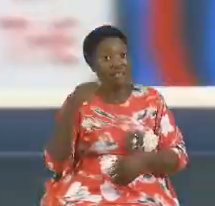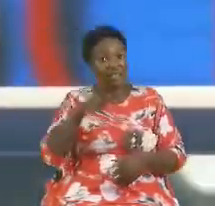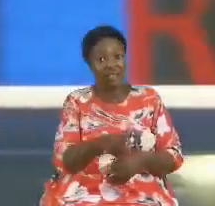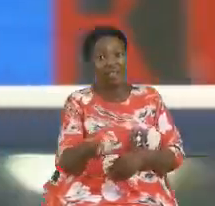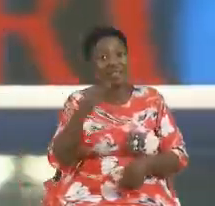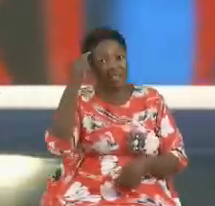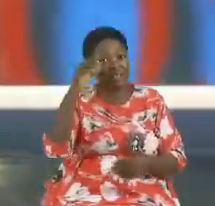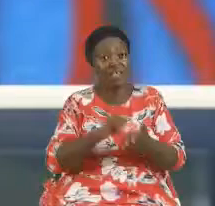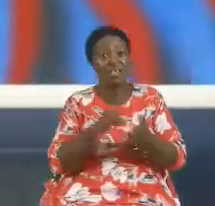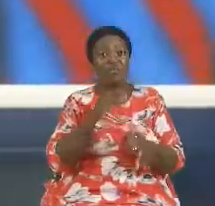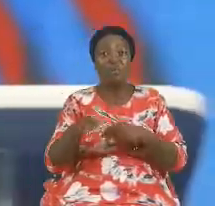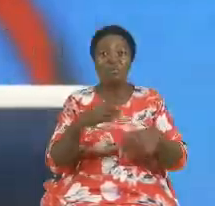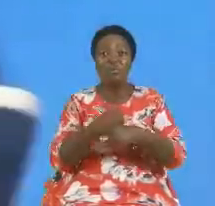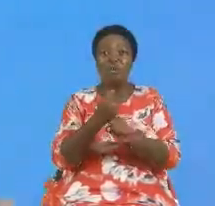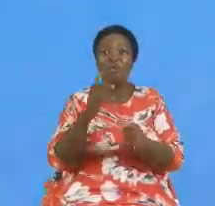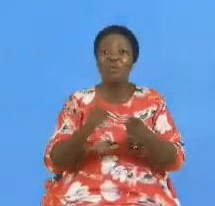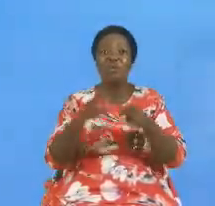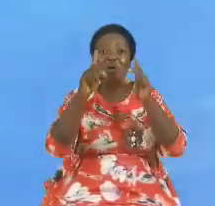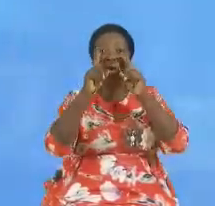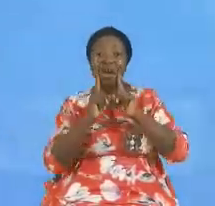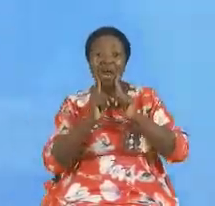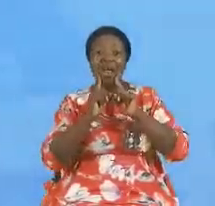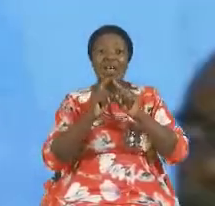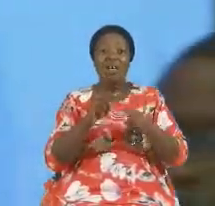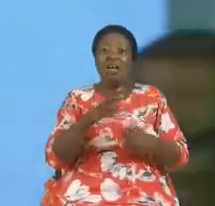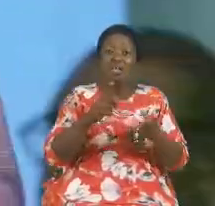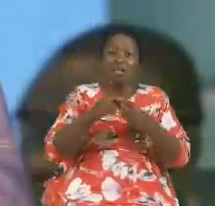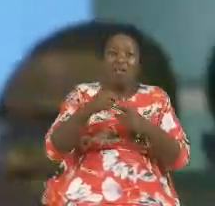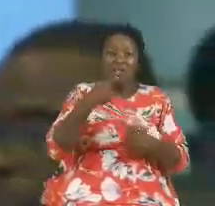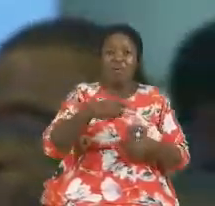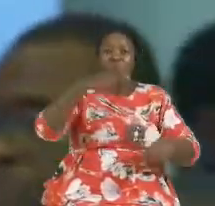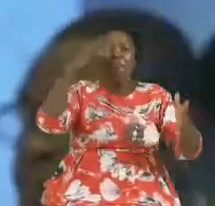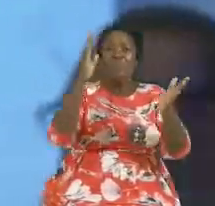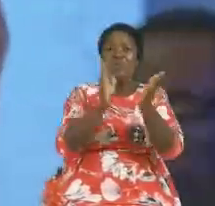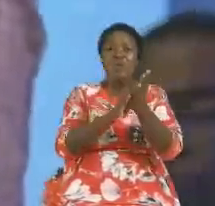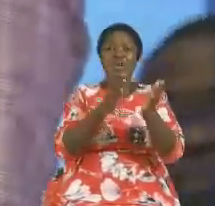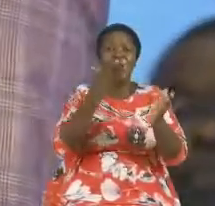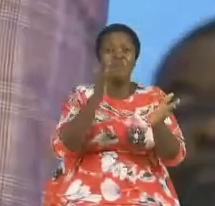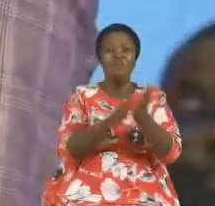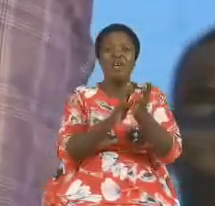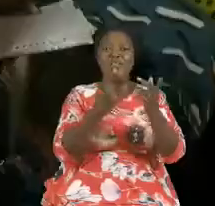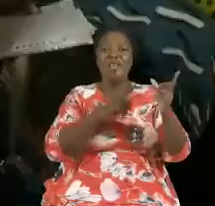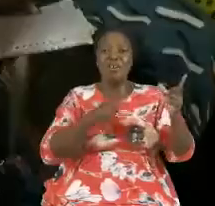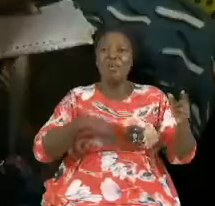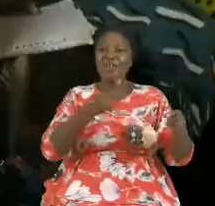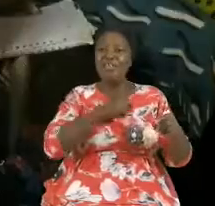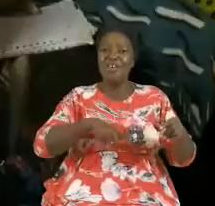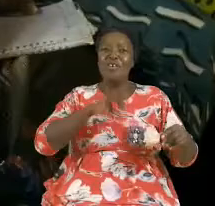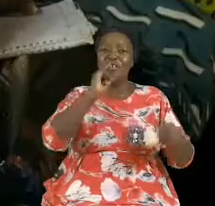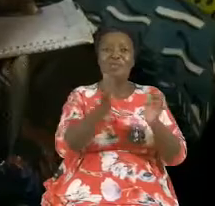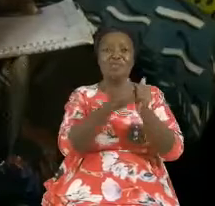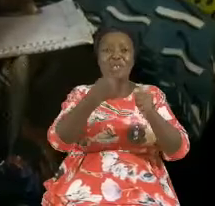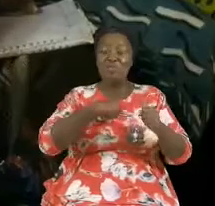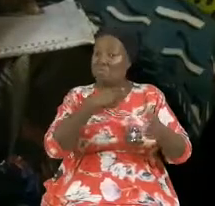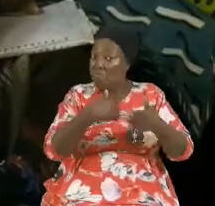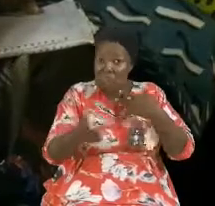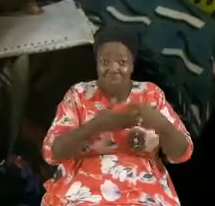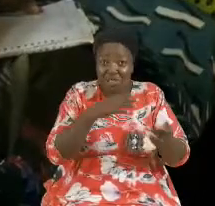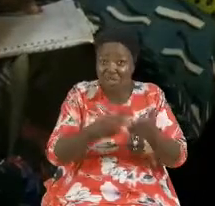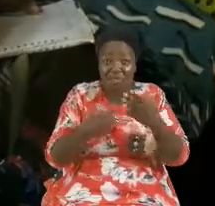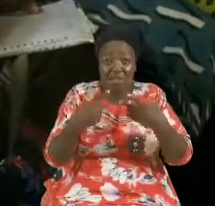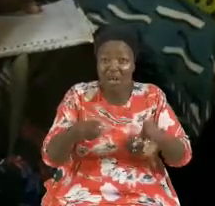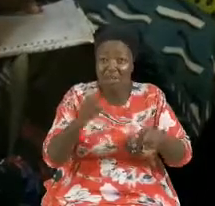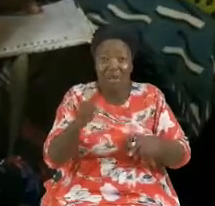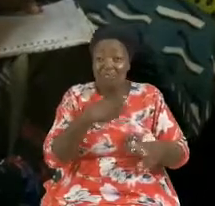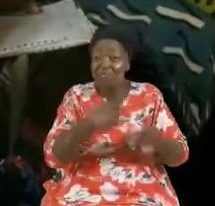somebody does something that they think will make you cry, you say, praise the Lord. The Lord is with